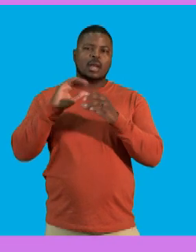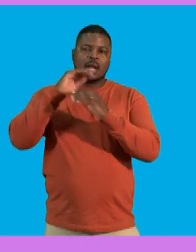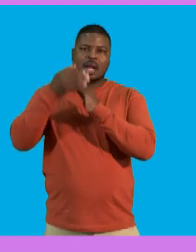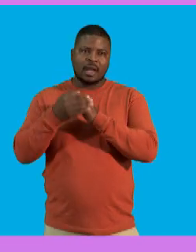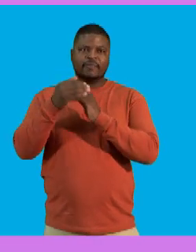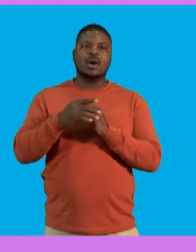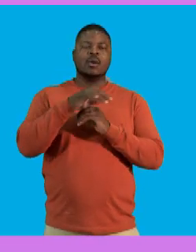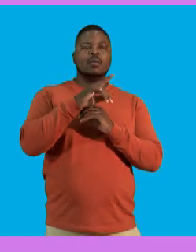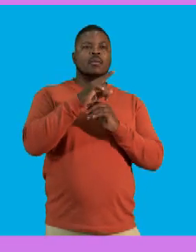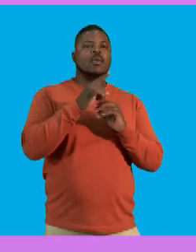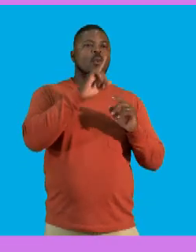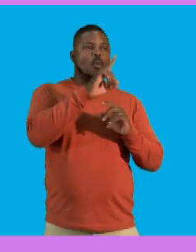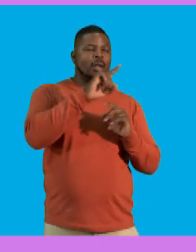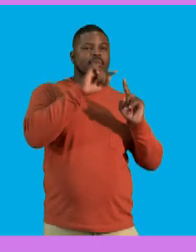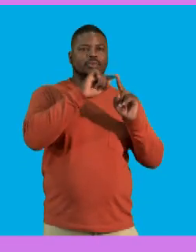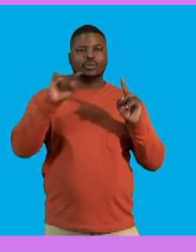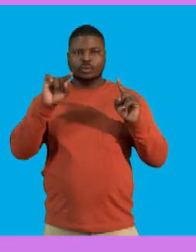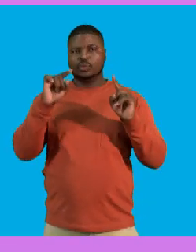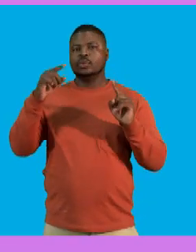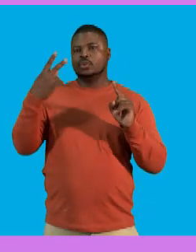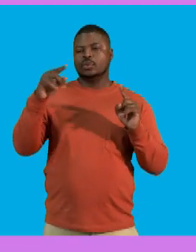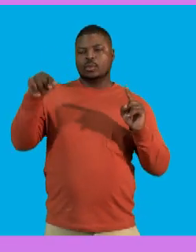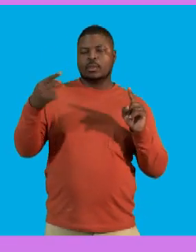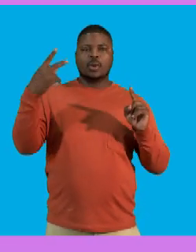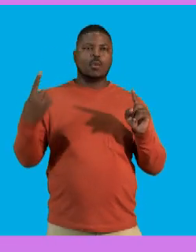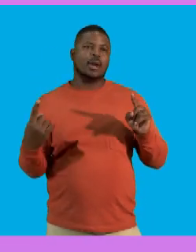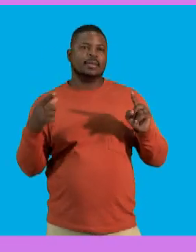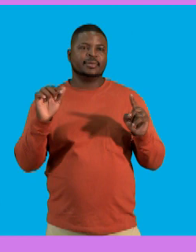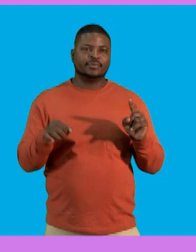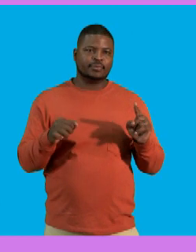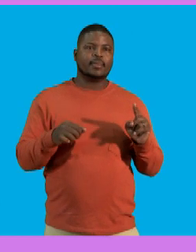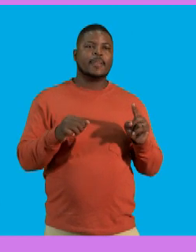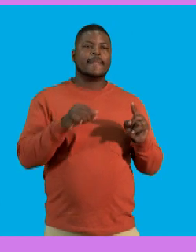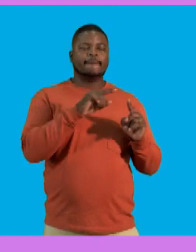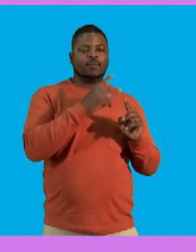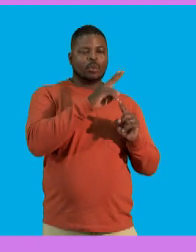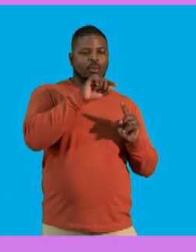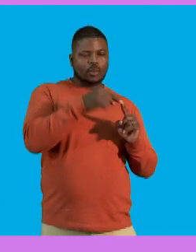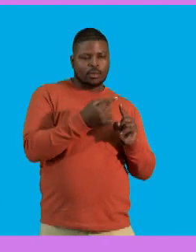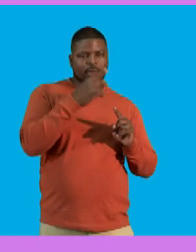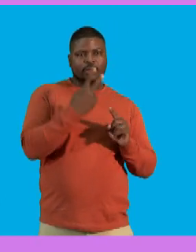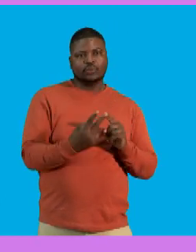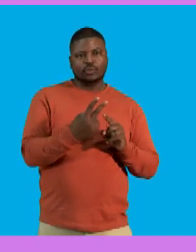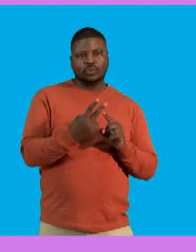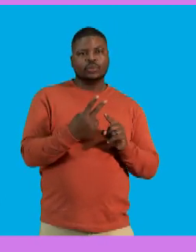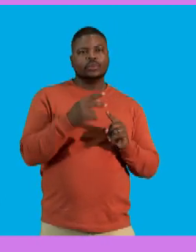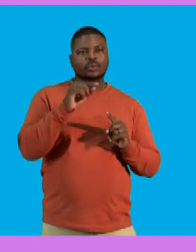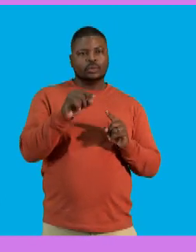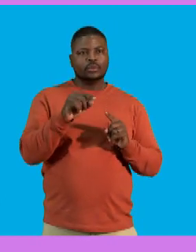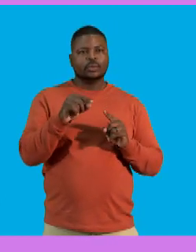develop, 1,1 to 2,1, we could then go from 2,2 to,